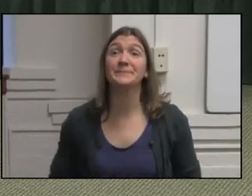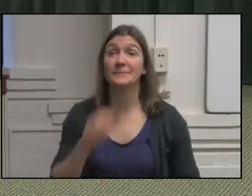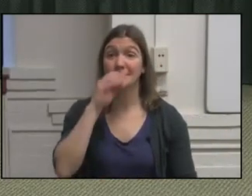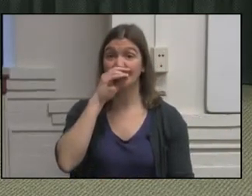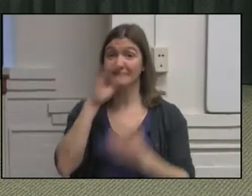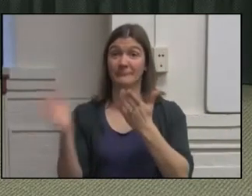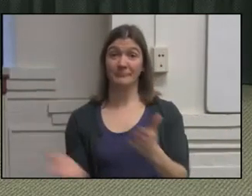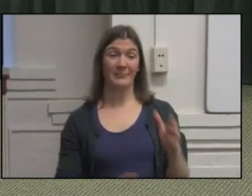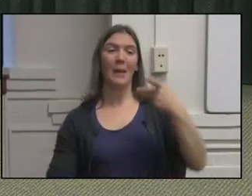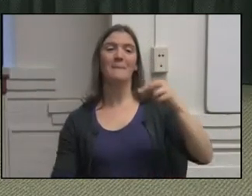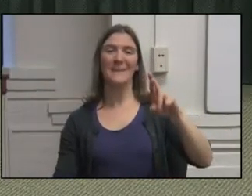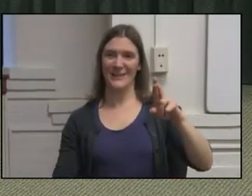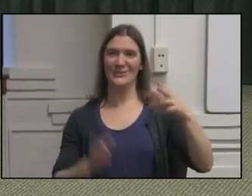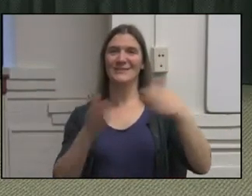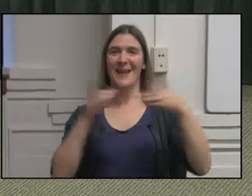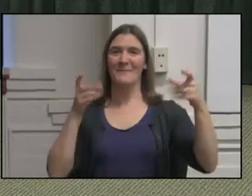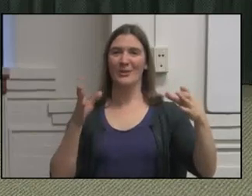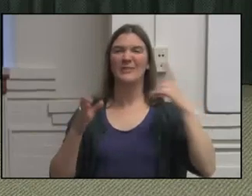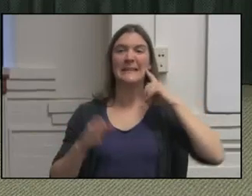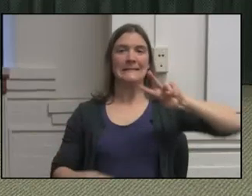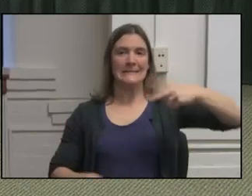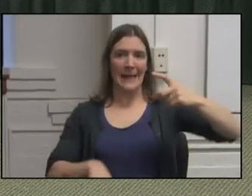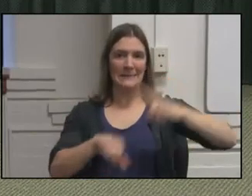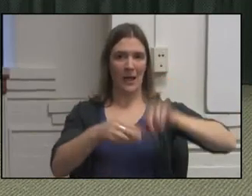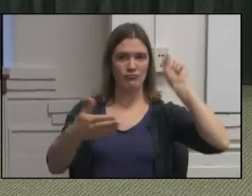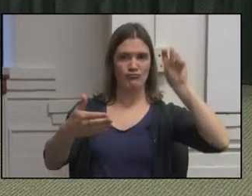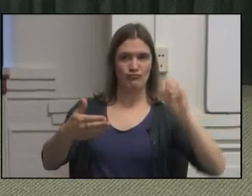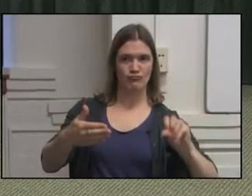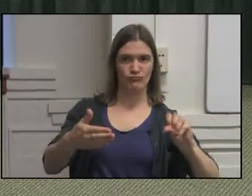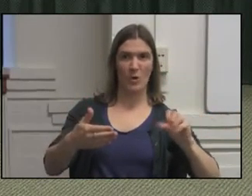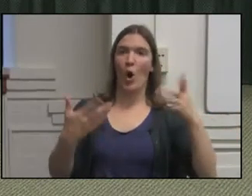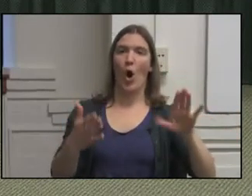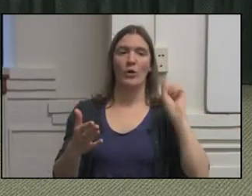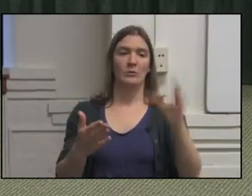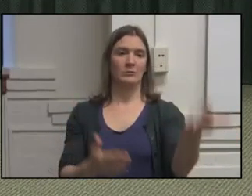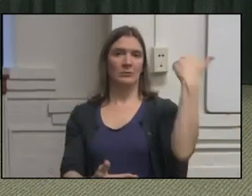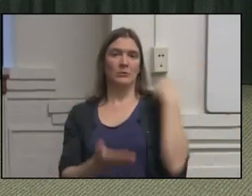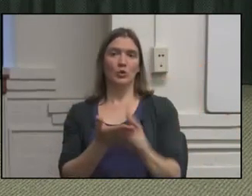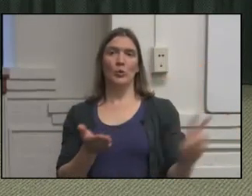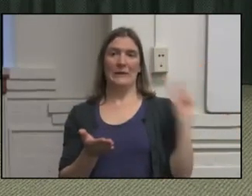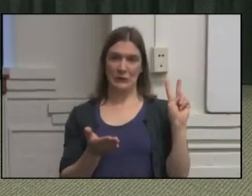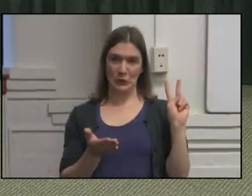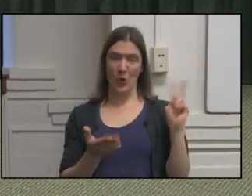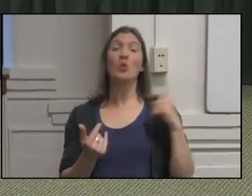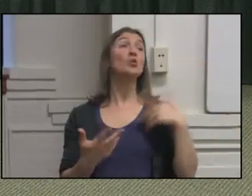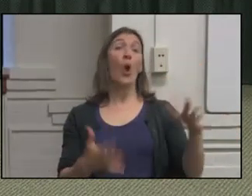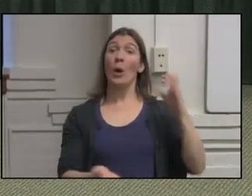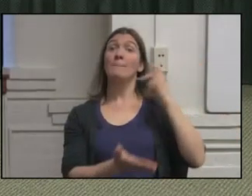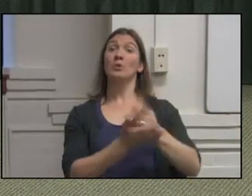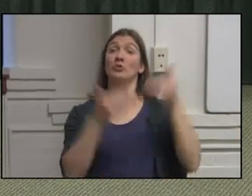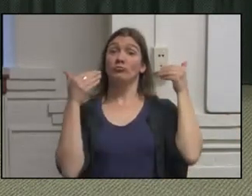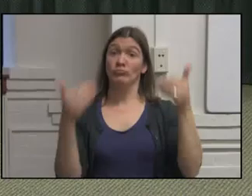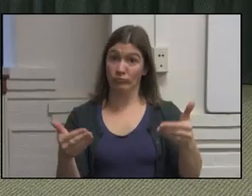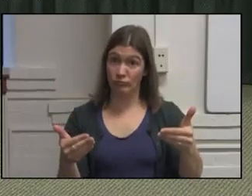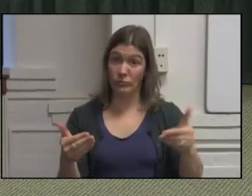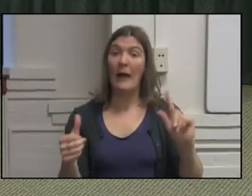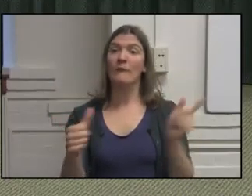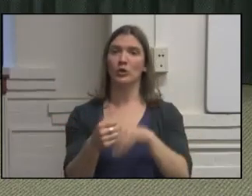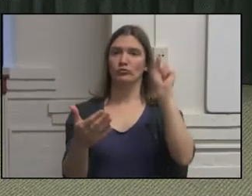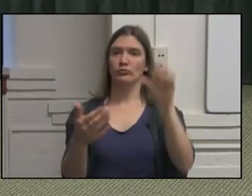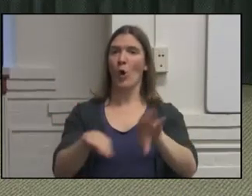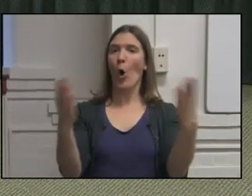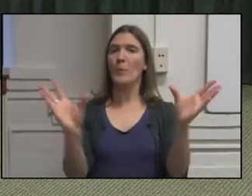And this is your second reading. You know from when you first looked at this and approved that we bring it forward in this manner, and then when you saw